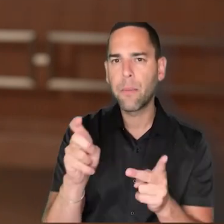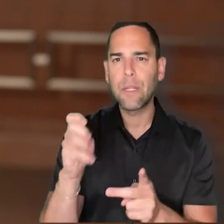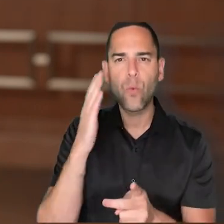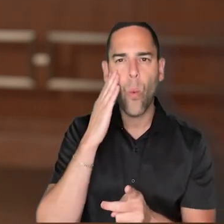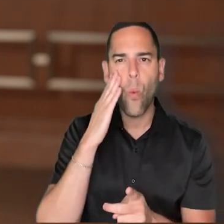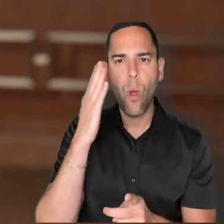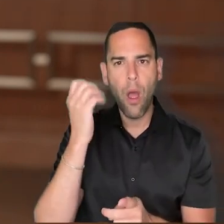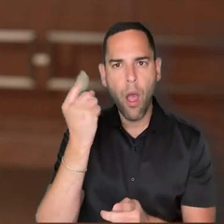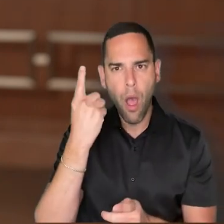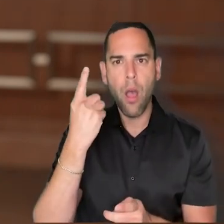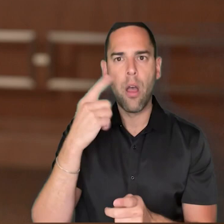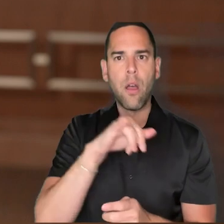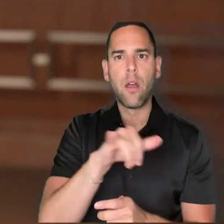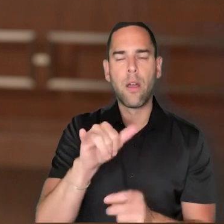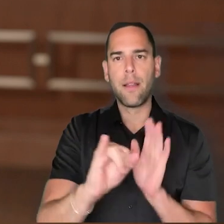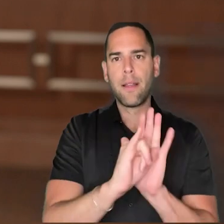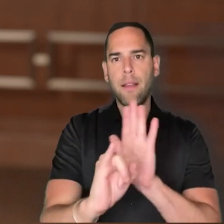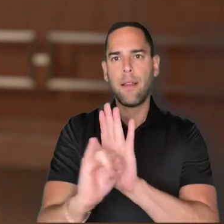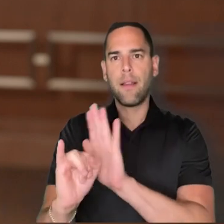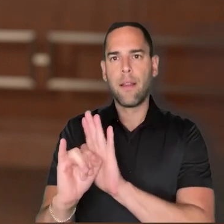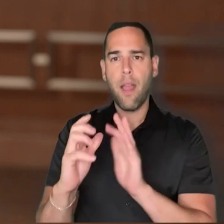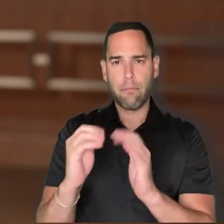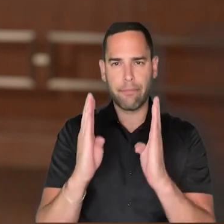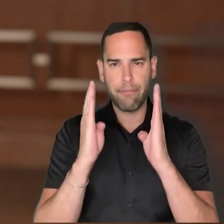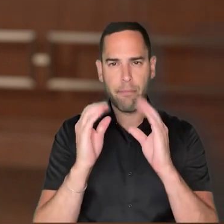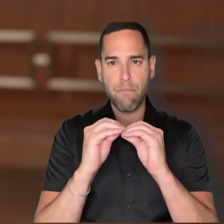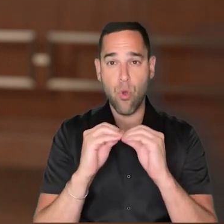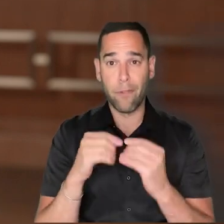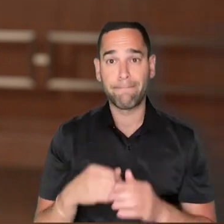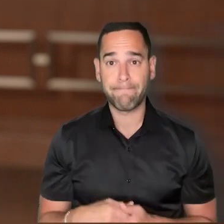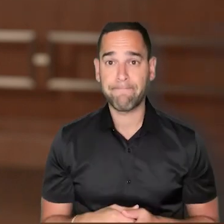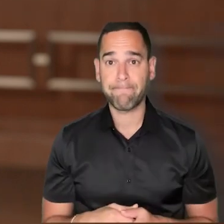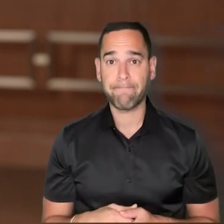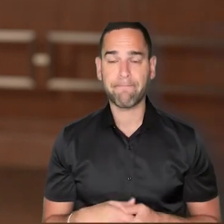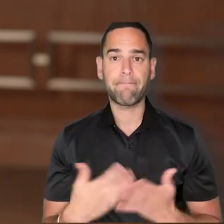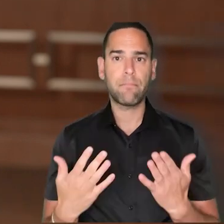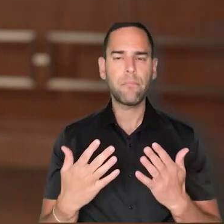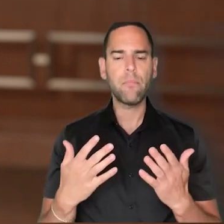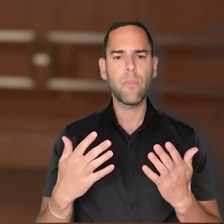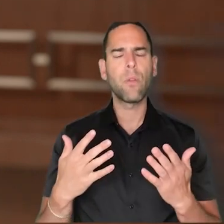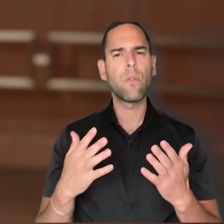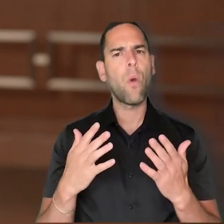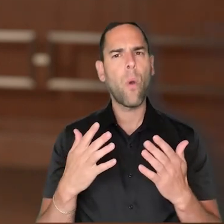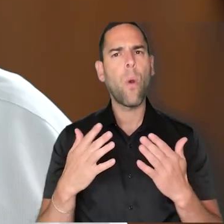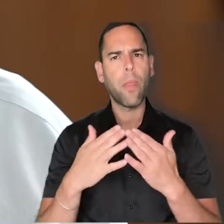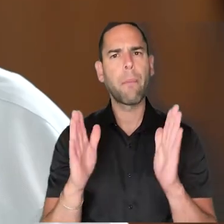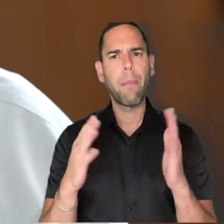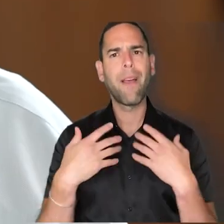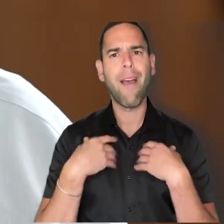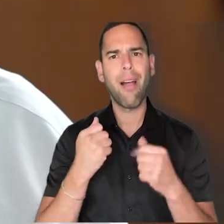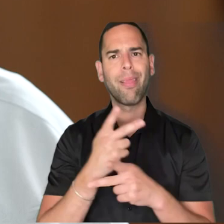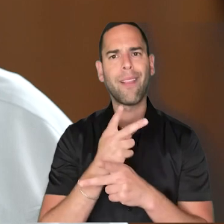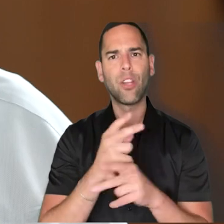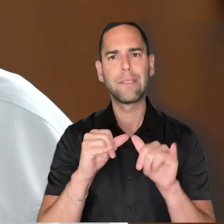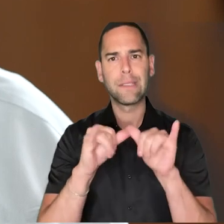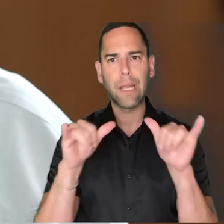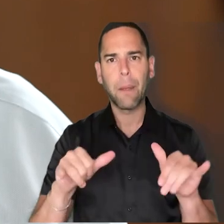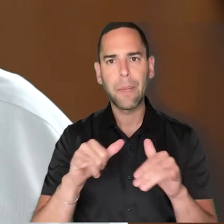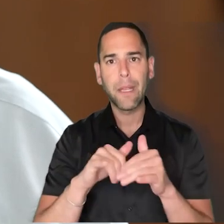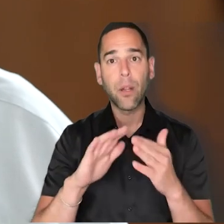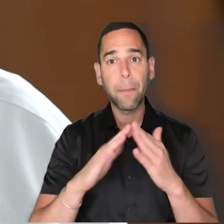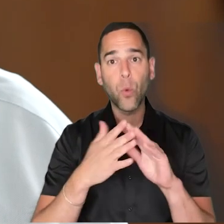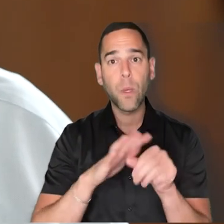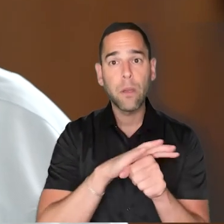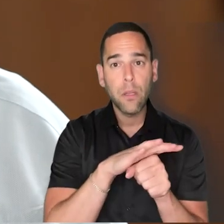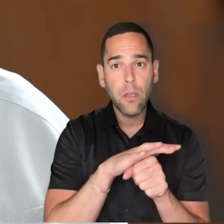need to understand and really need to be paying much more attention to. It's looking at the public health care system